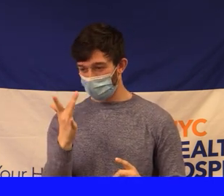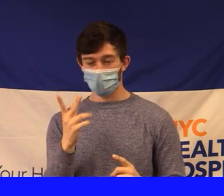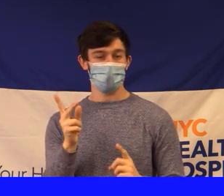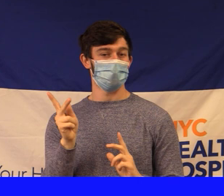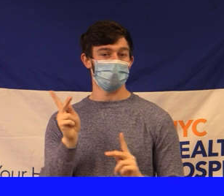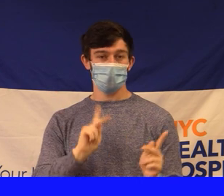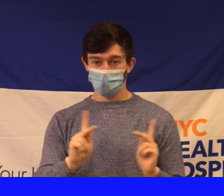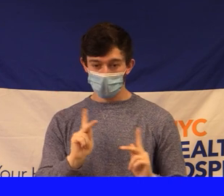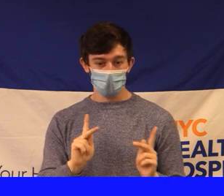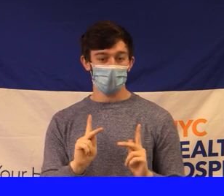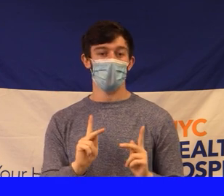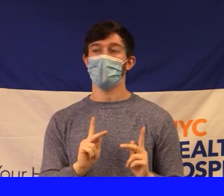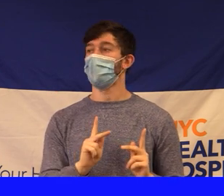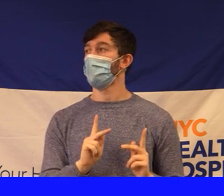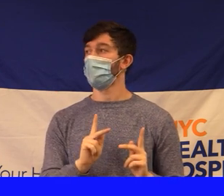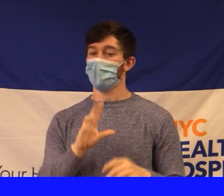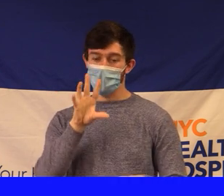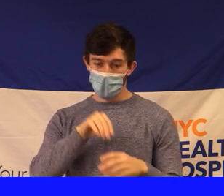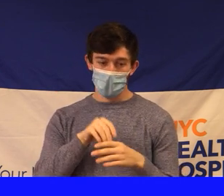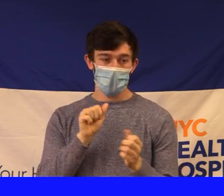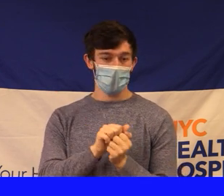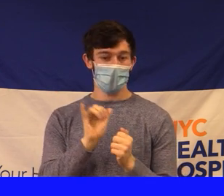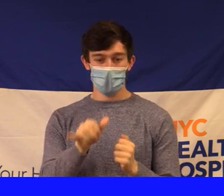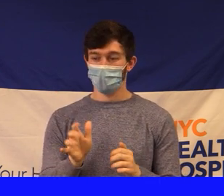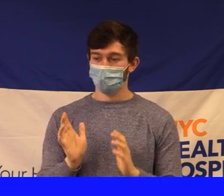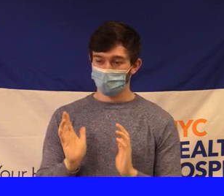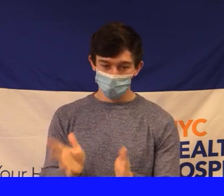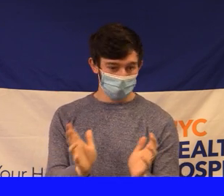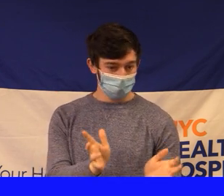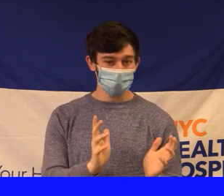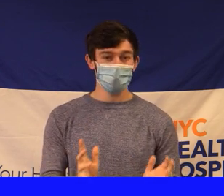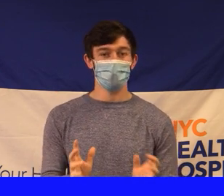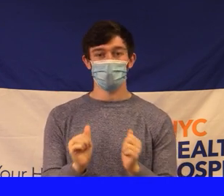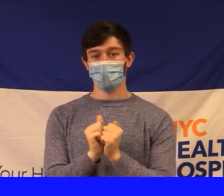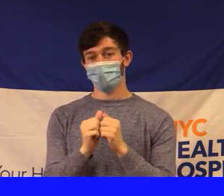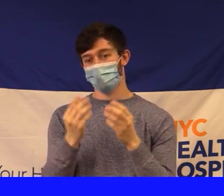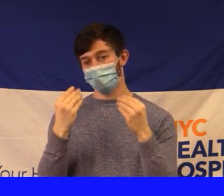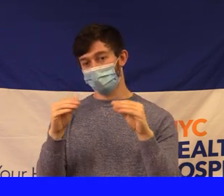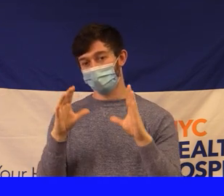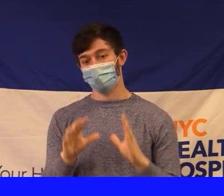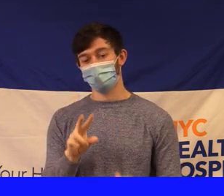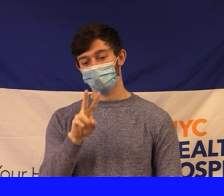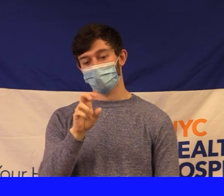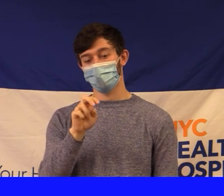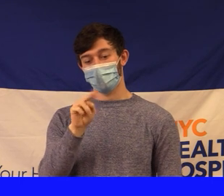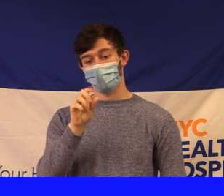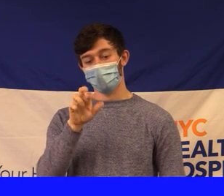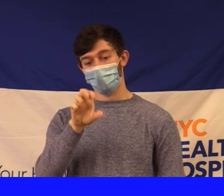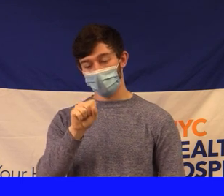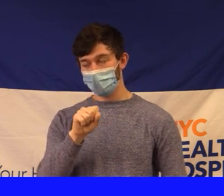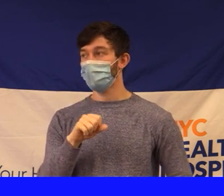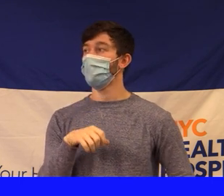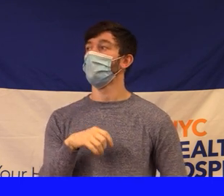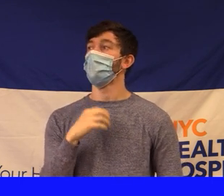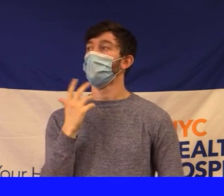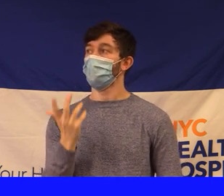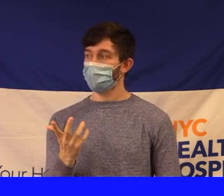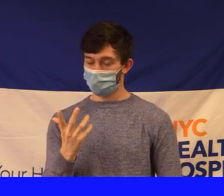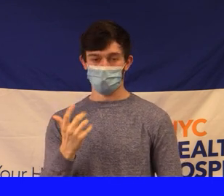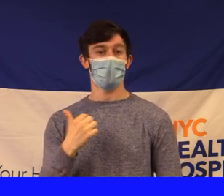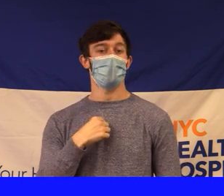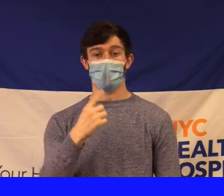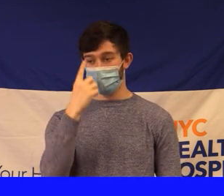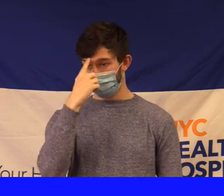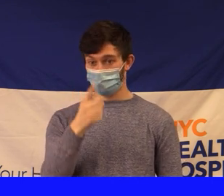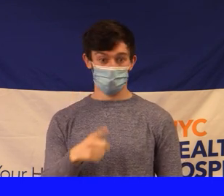very smart people in our organization and in the vendors organization. And if everybody puts their mind into something, I believe they can do it.